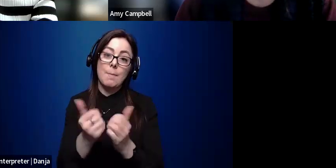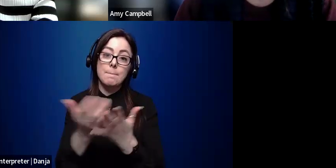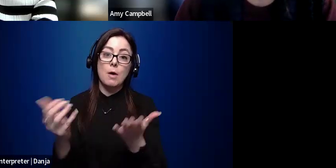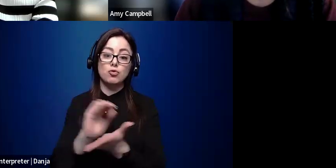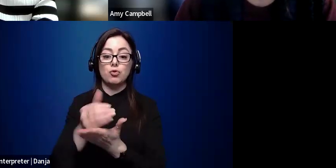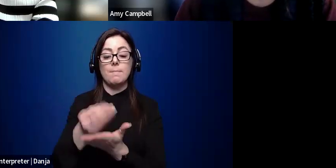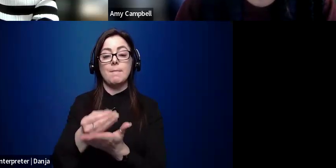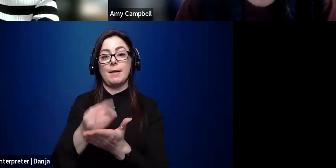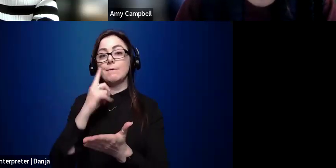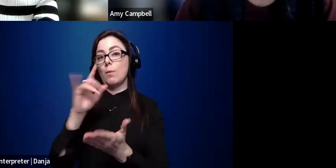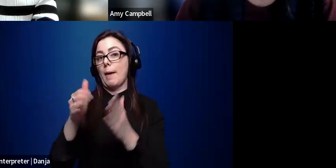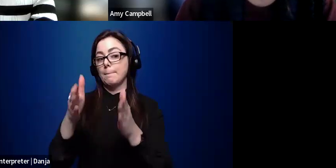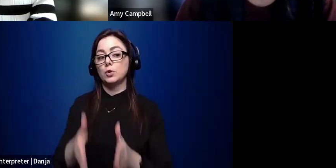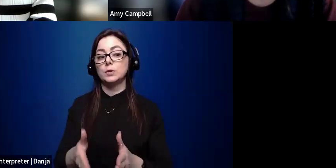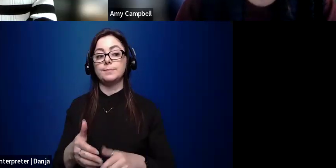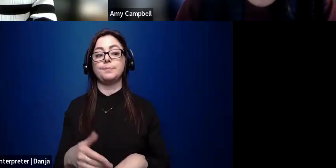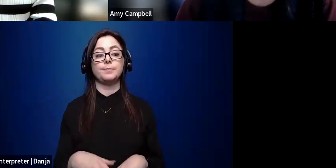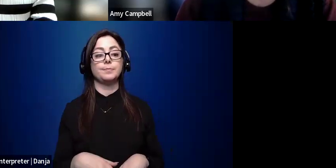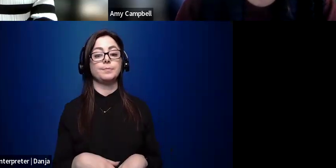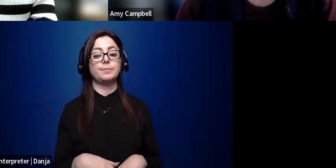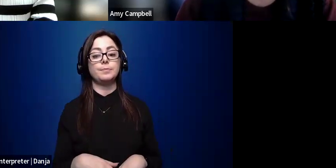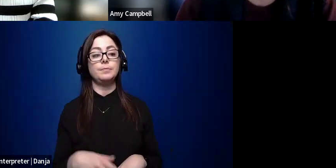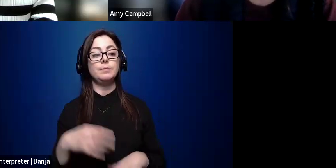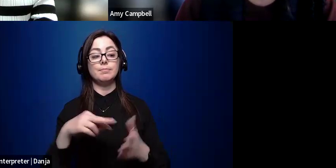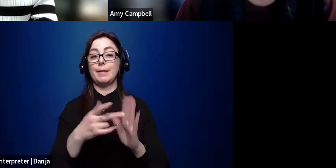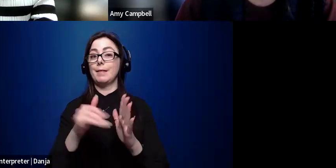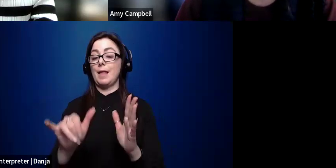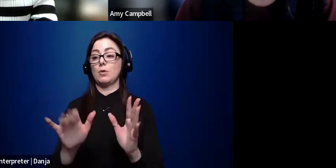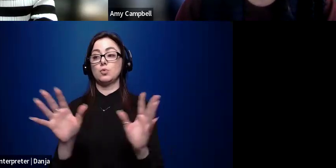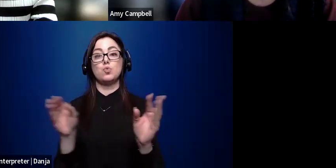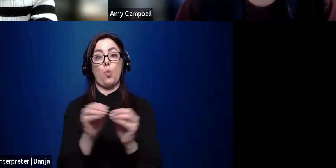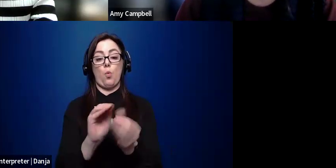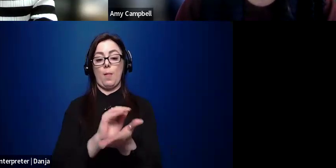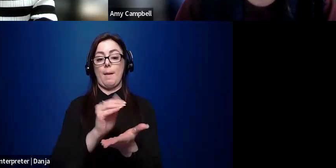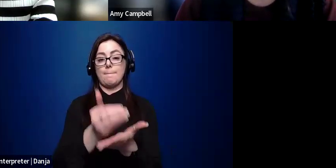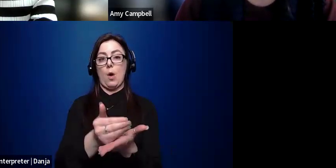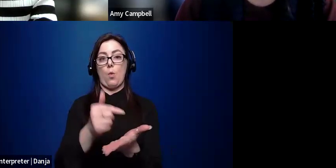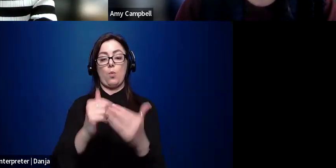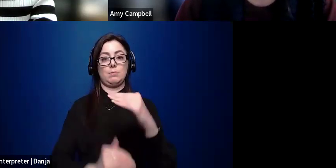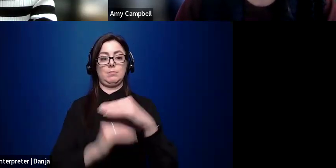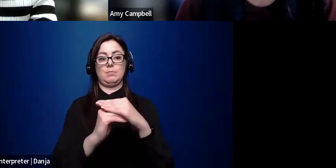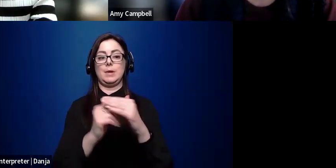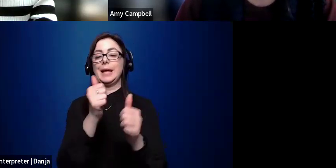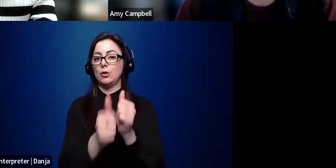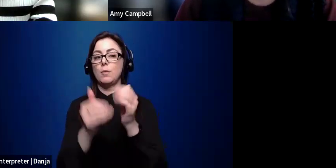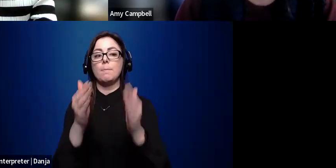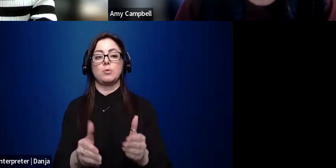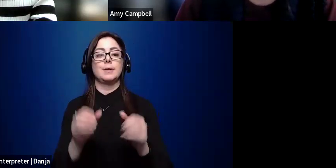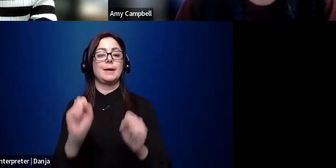per capita cap would be a total amount that each person would be able to spend in 1